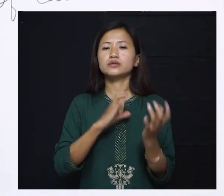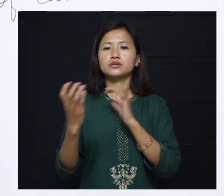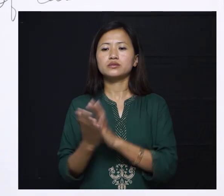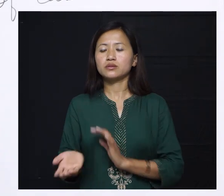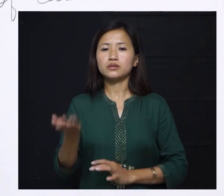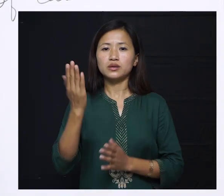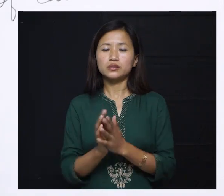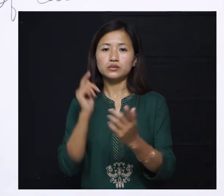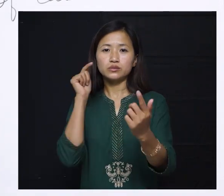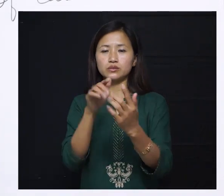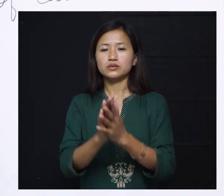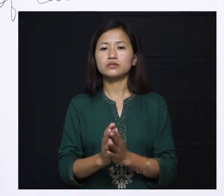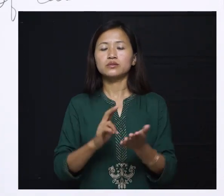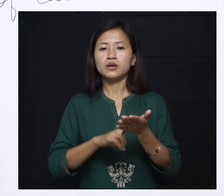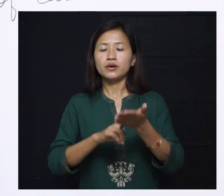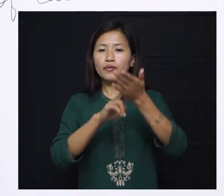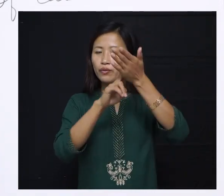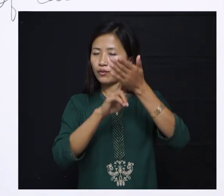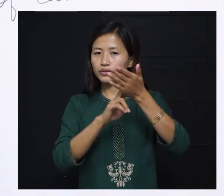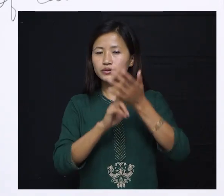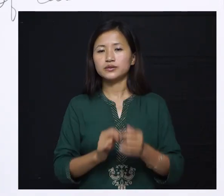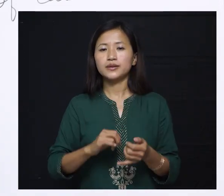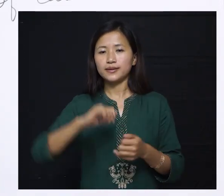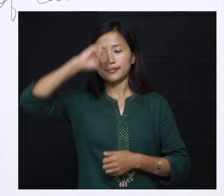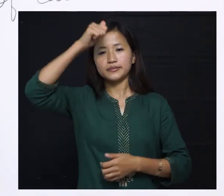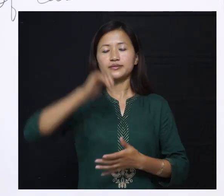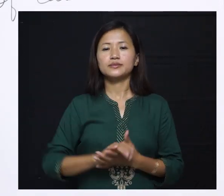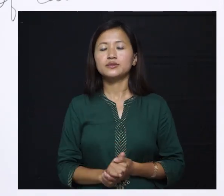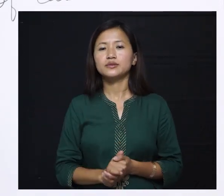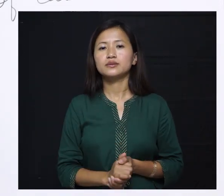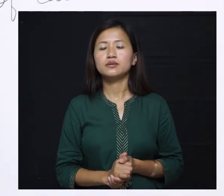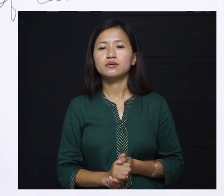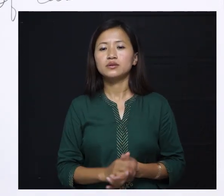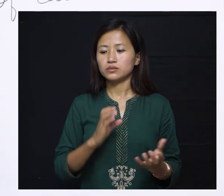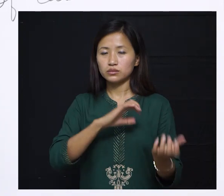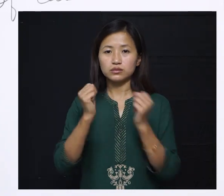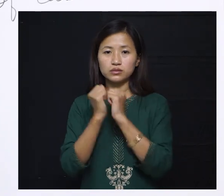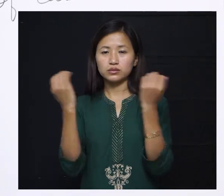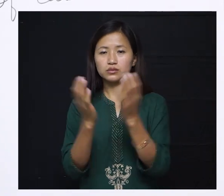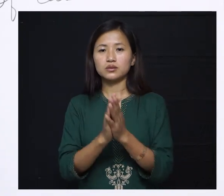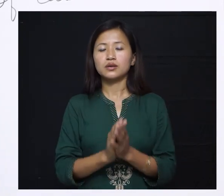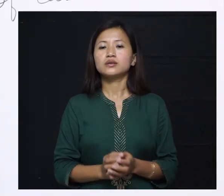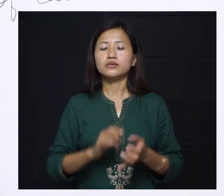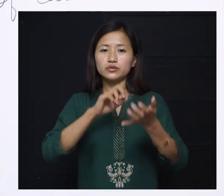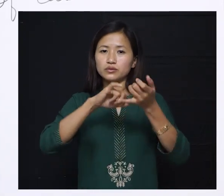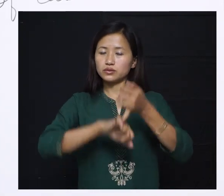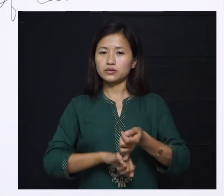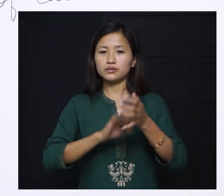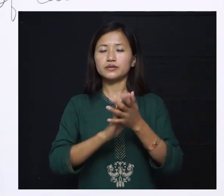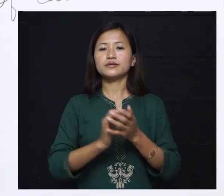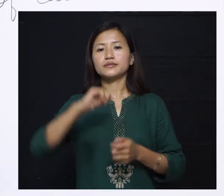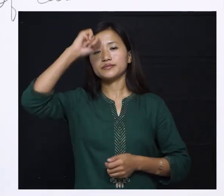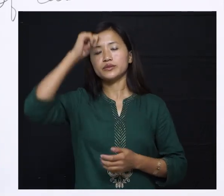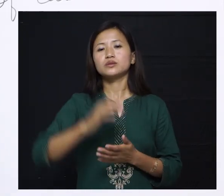changes towards the northern India was different to the social changes of the southern India. So towards the